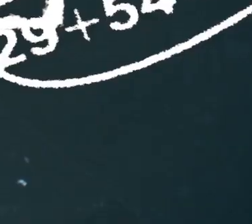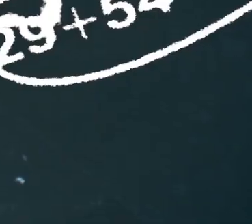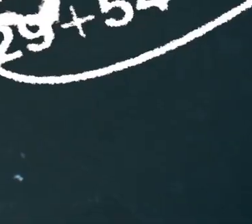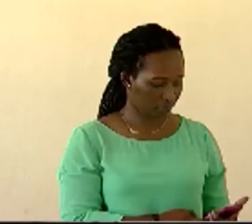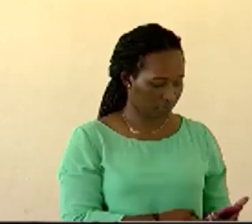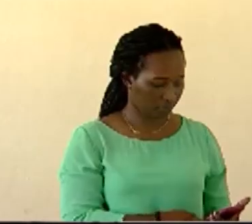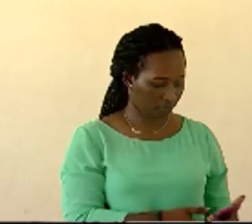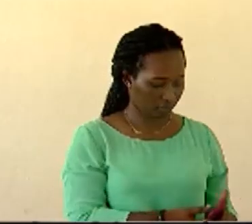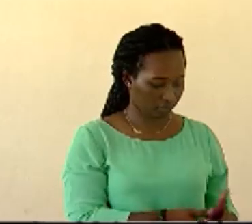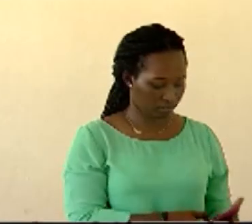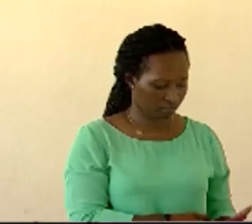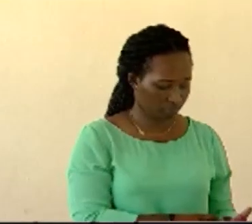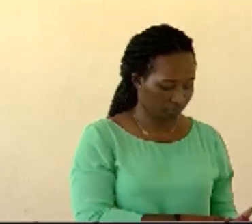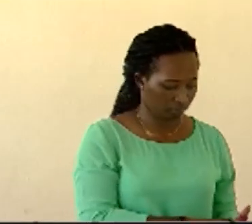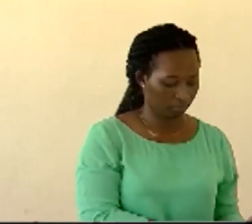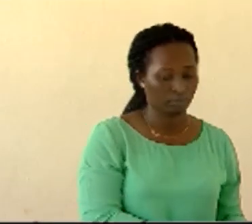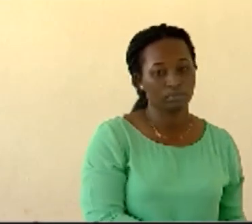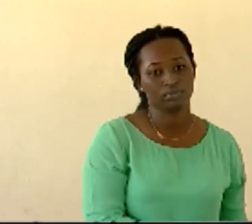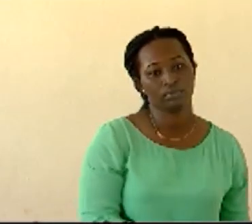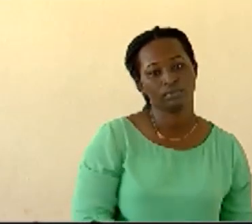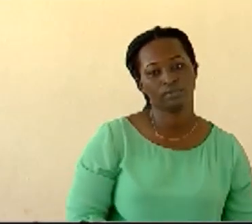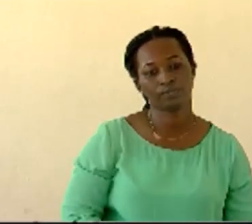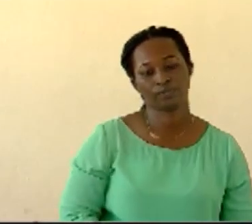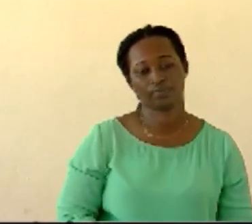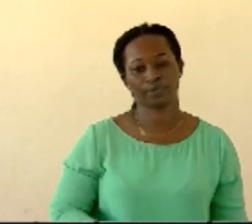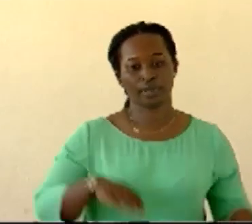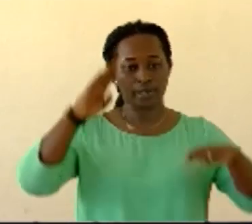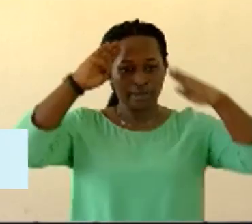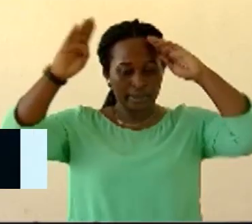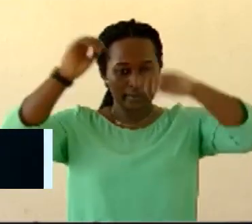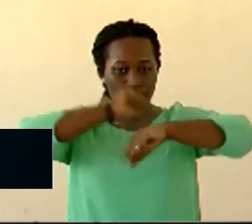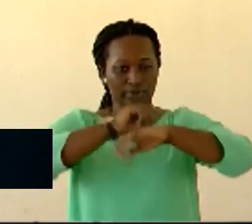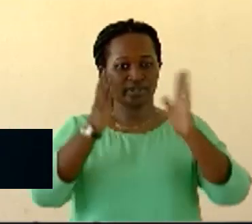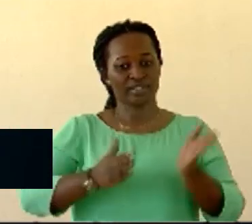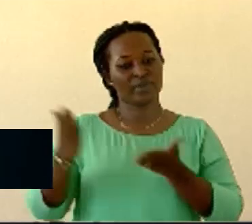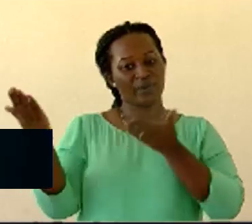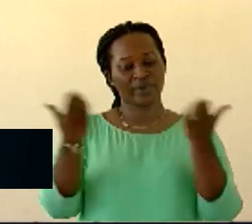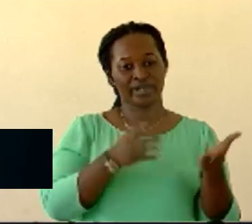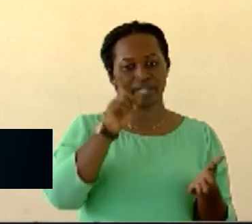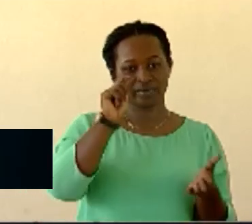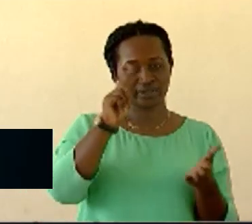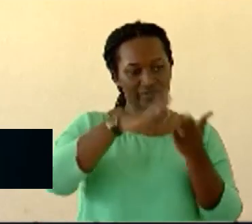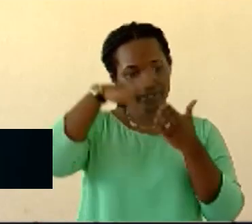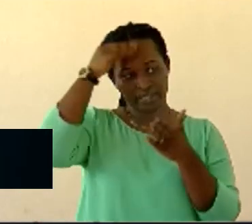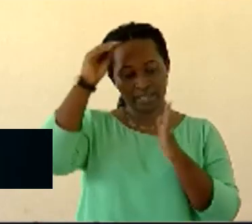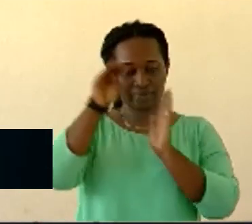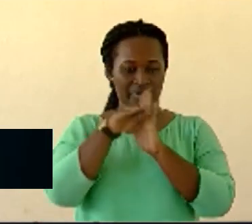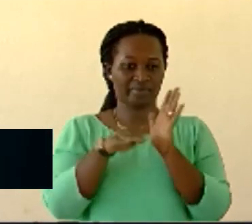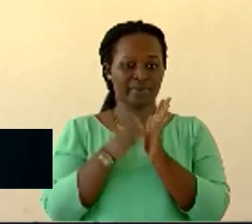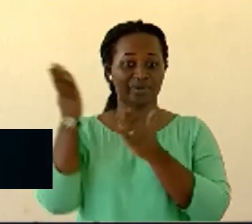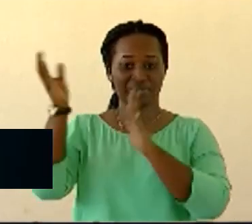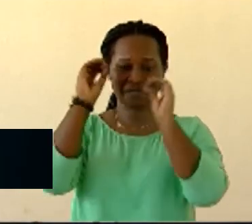Board. Hello students, welcome to TV learning program. My name is Benon. I will be taking senior